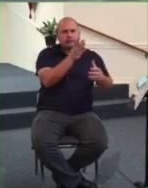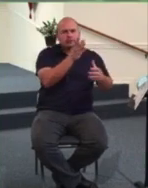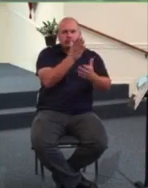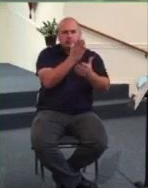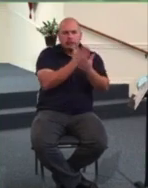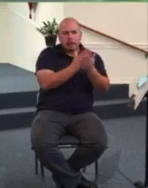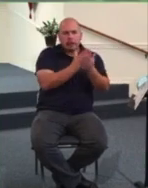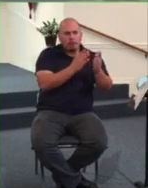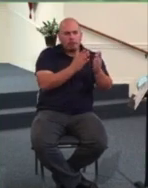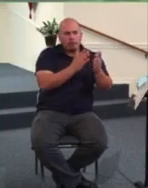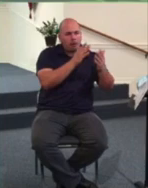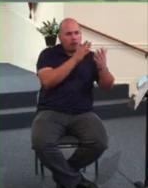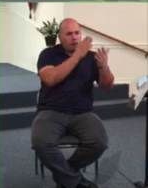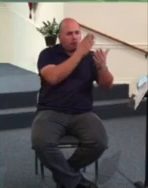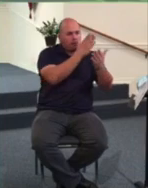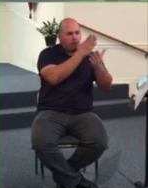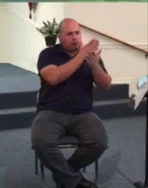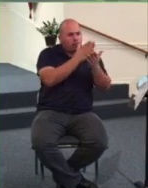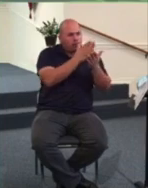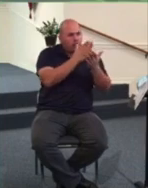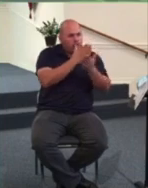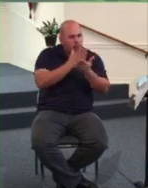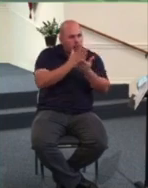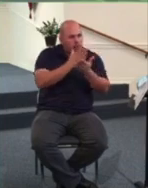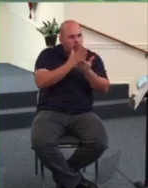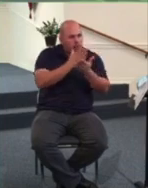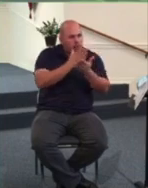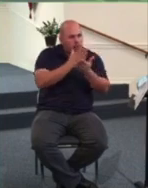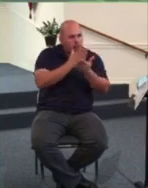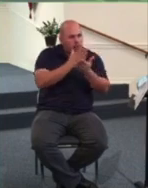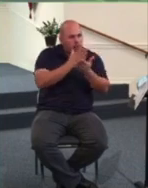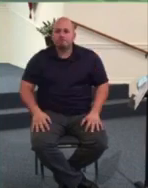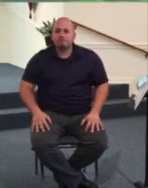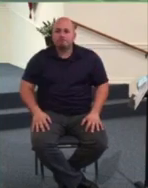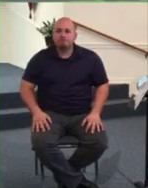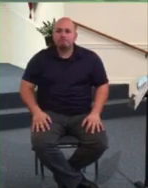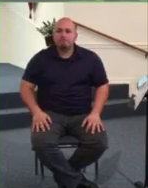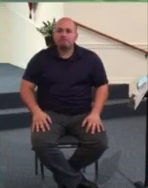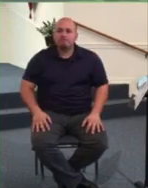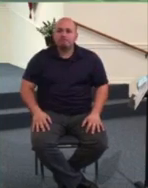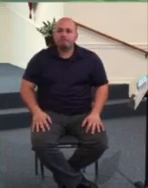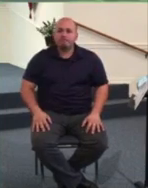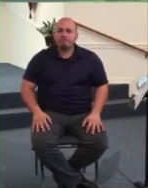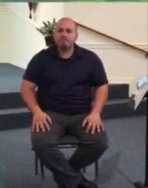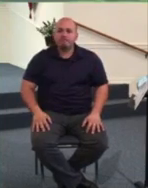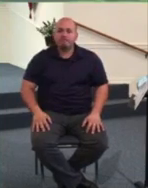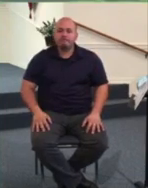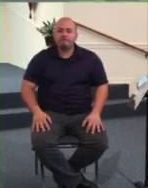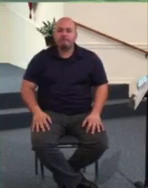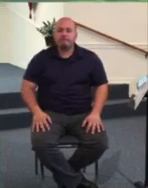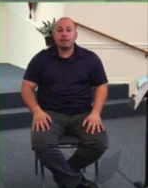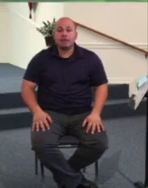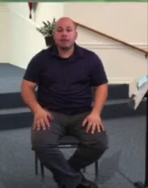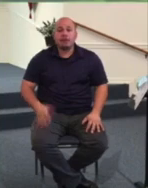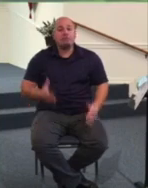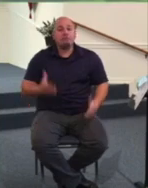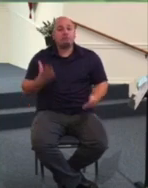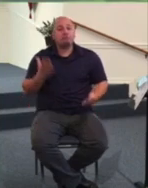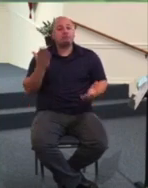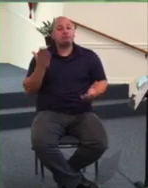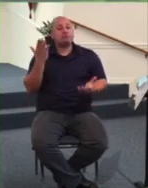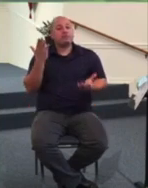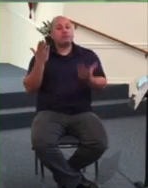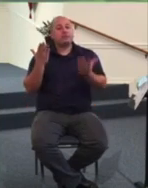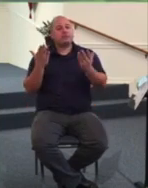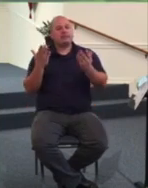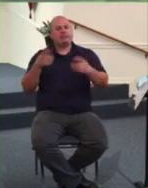parts are different also. So maybe this is a little different angle on the same sermon, or maybe it's